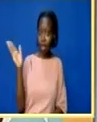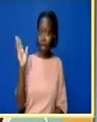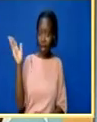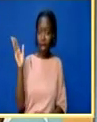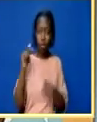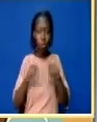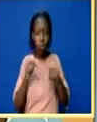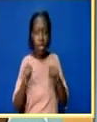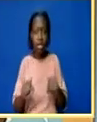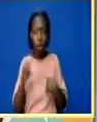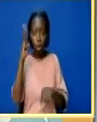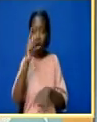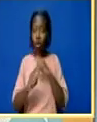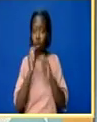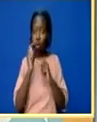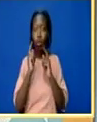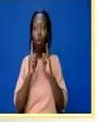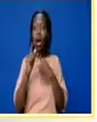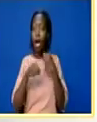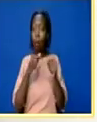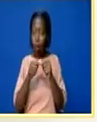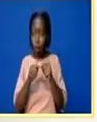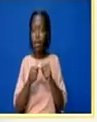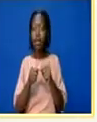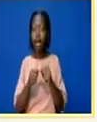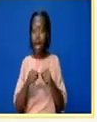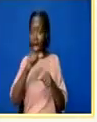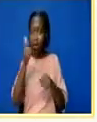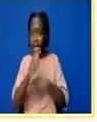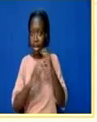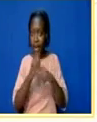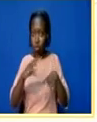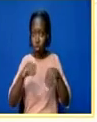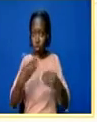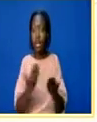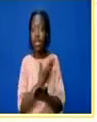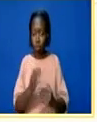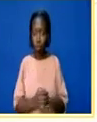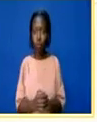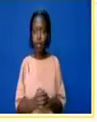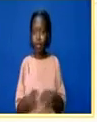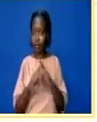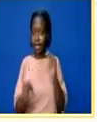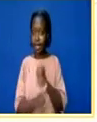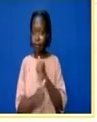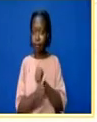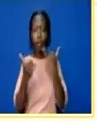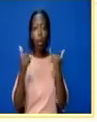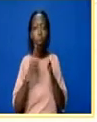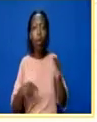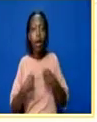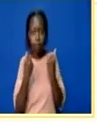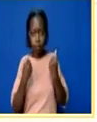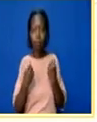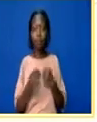today. Mm. Okay. Okay. So we start. What happens? Now we are coming to